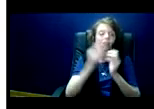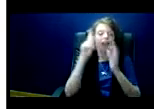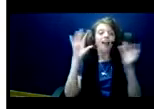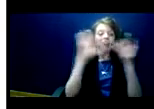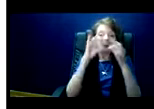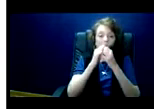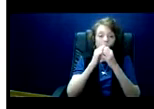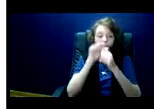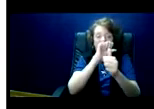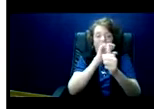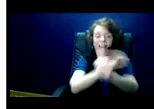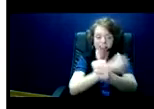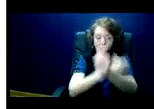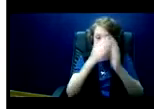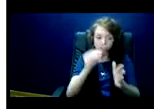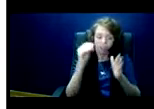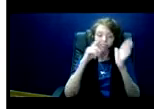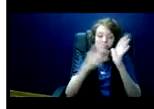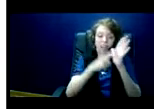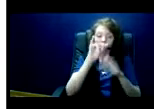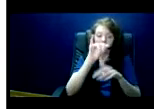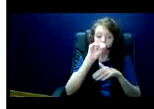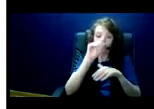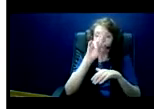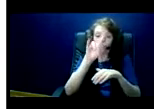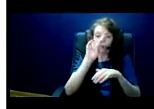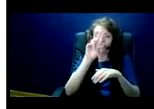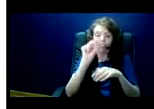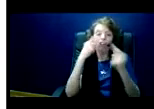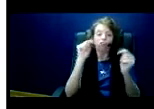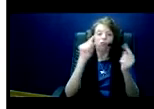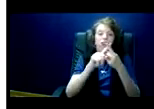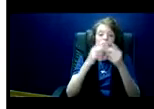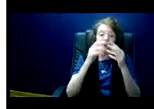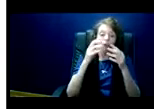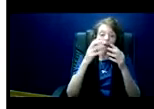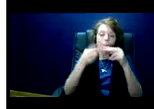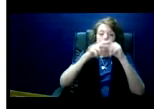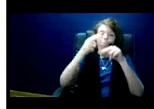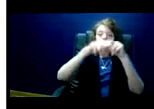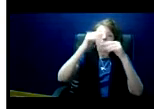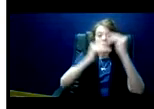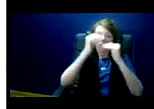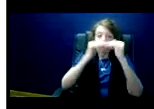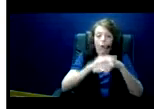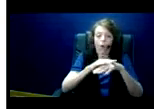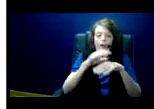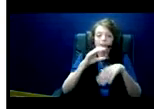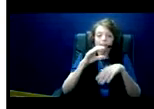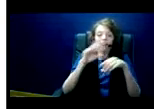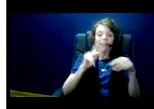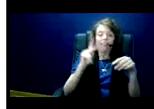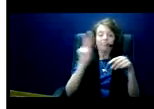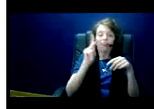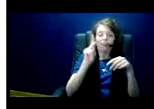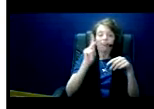Connect with actors, discover commonalities and interests, and try to capitalize on actors' strengths as you get to know them. So if I know that someone's really great at dancing and they